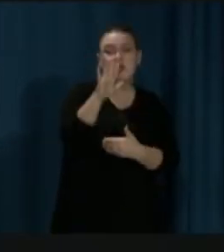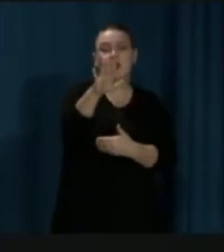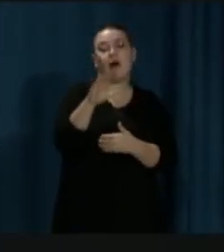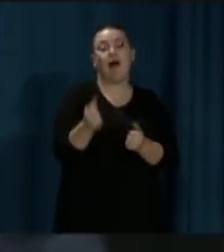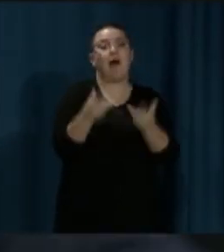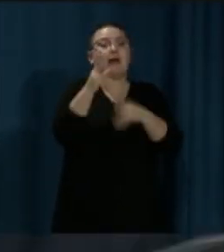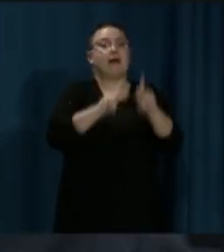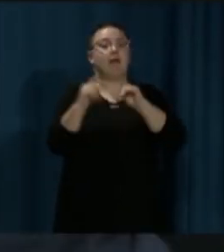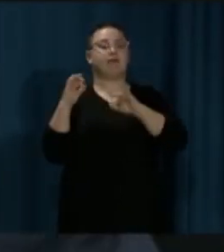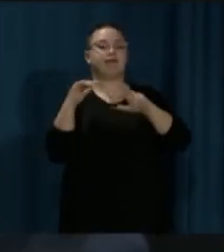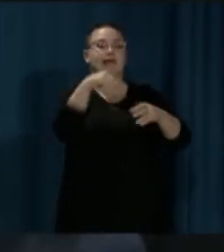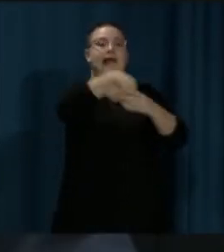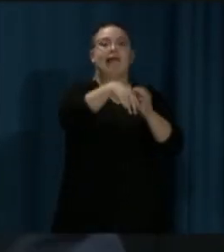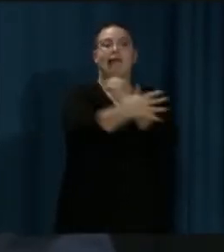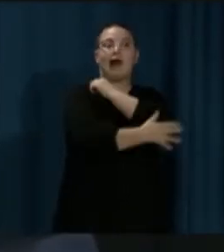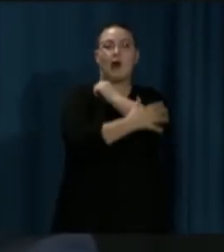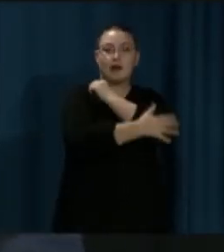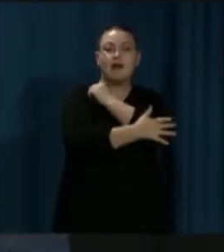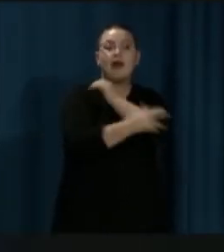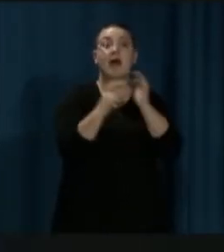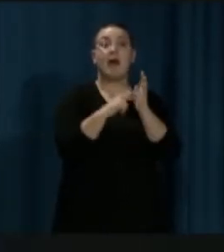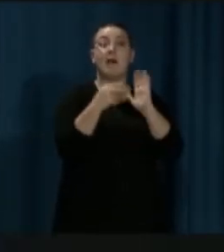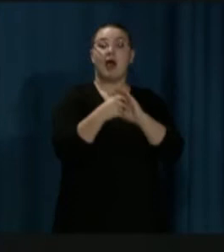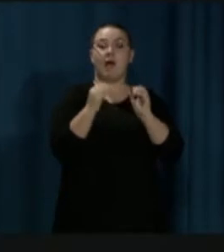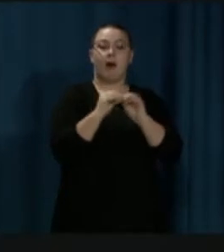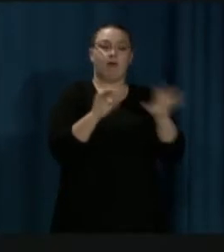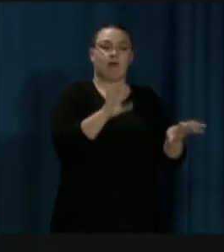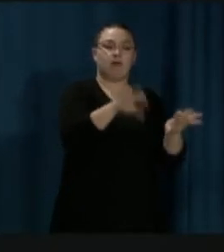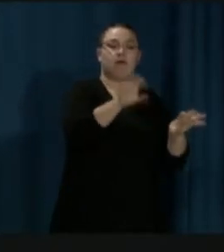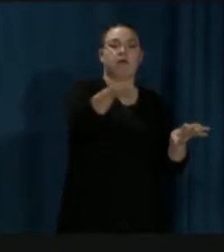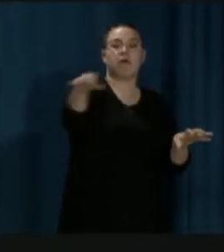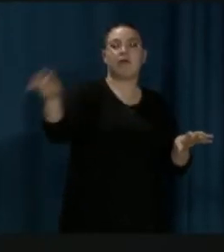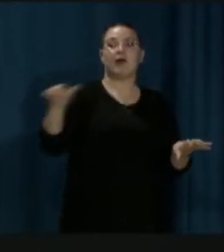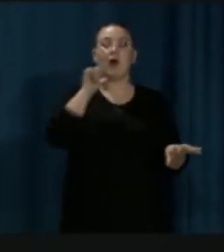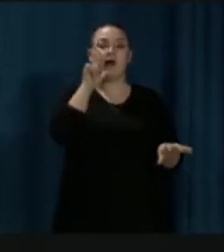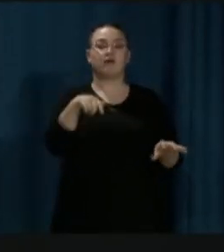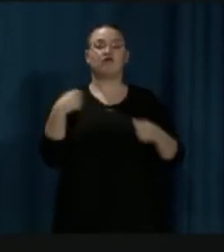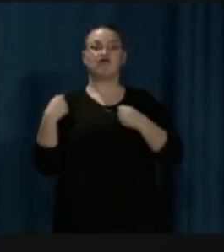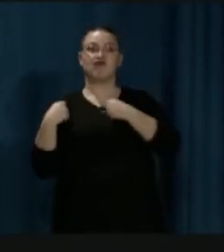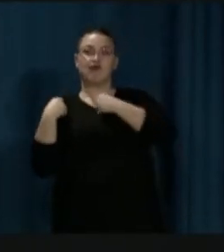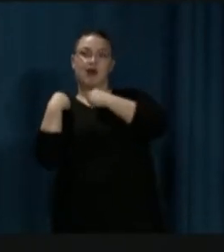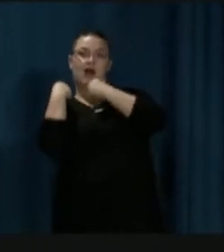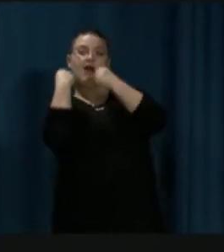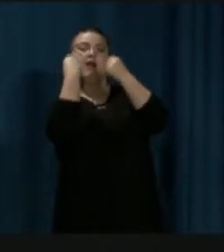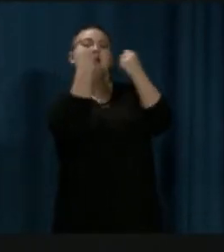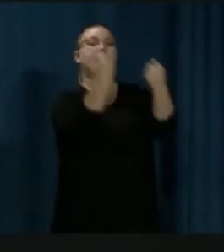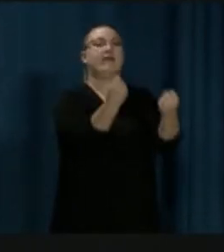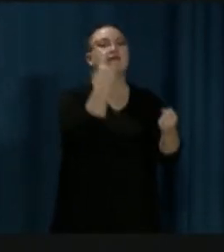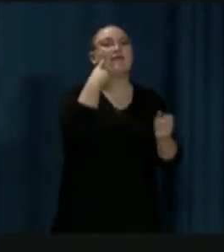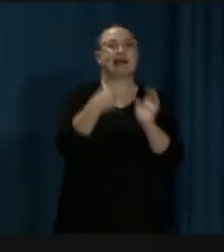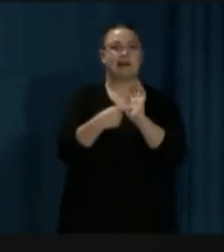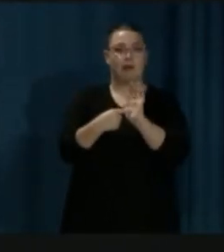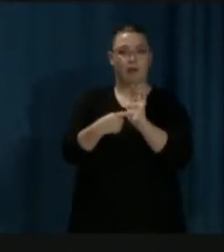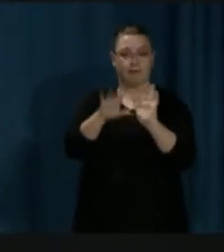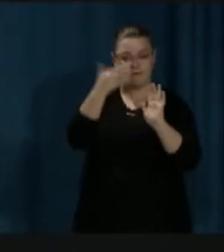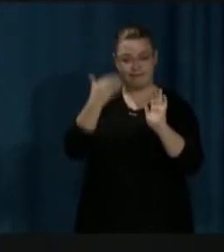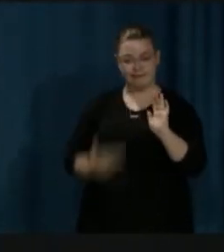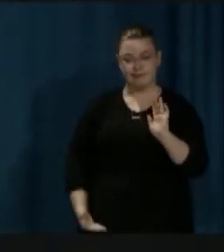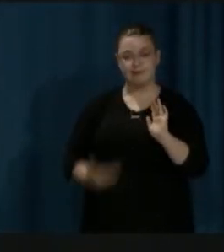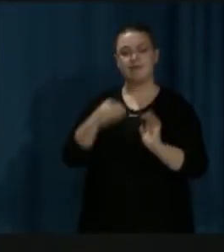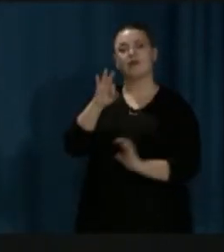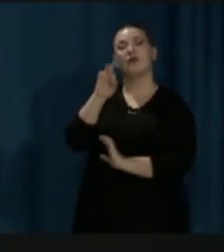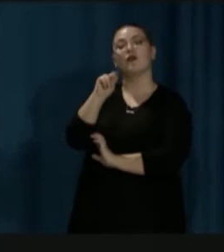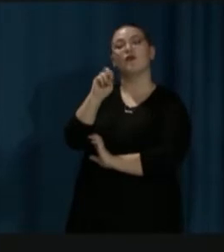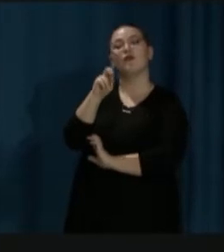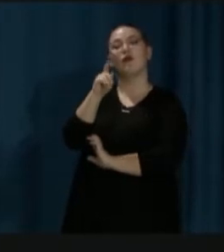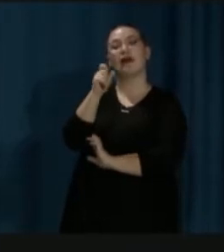around the county. Throughout the county, so that way you don't have to drive. Like, I live in Franklin County, and I live on the other